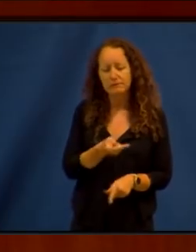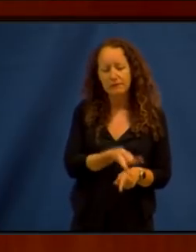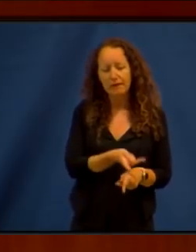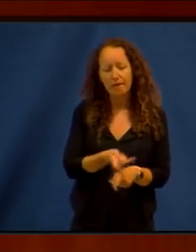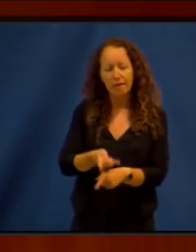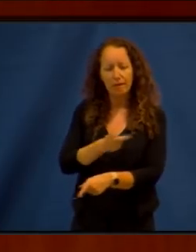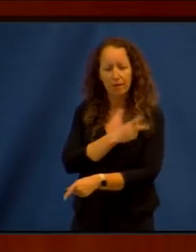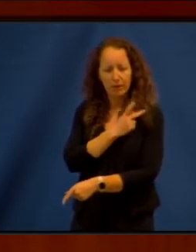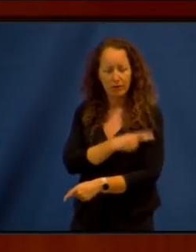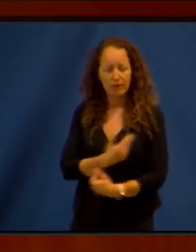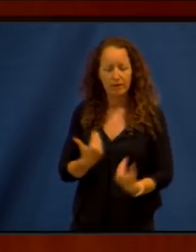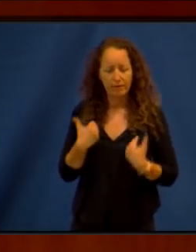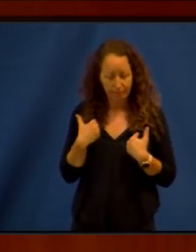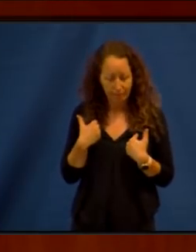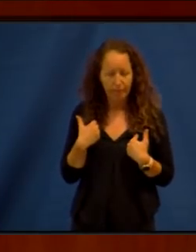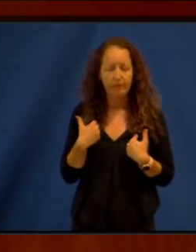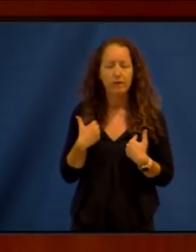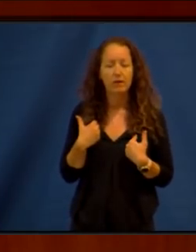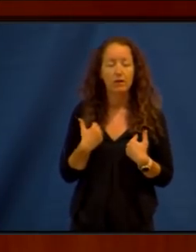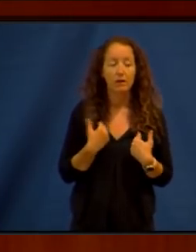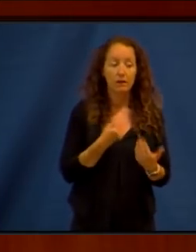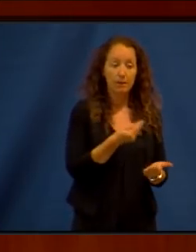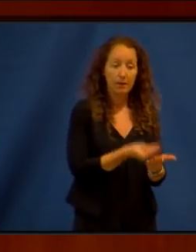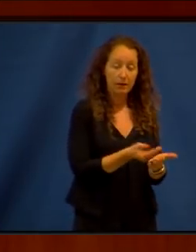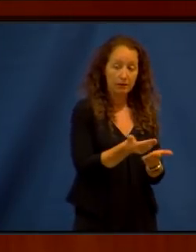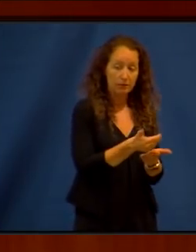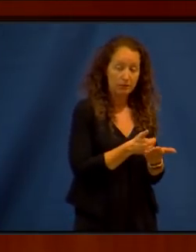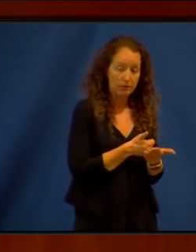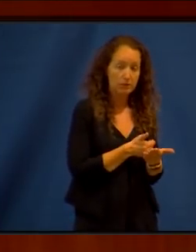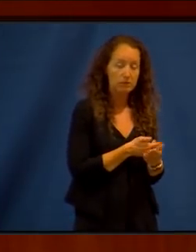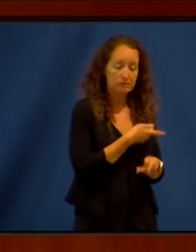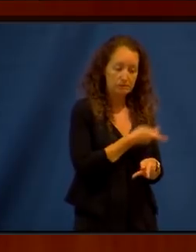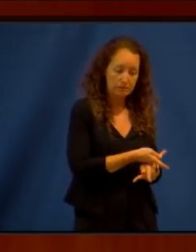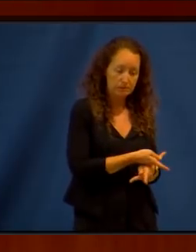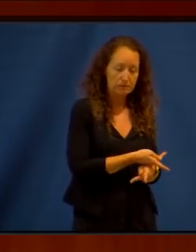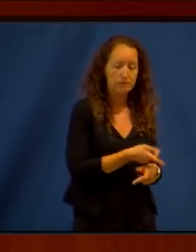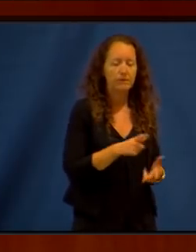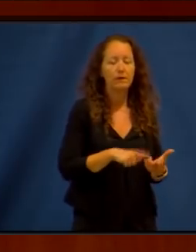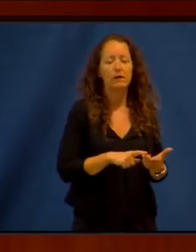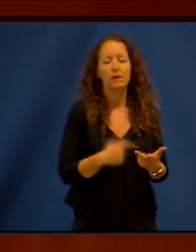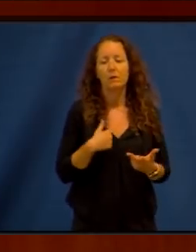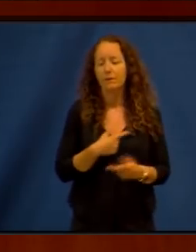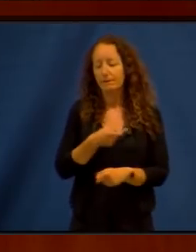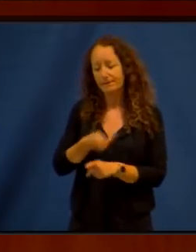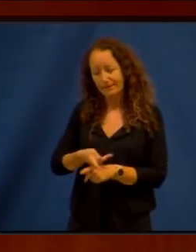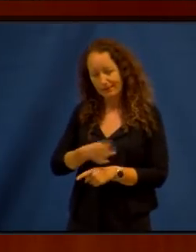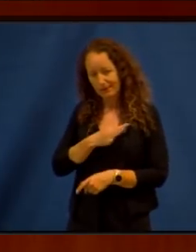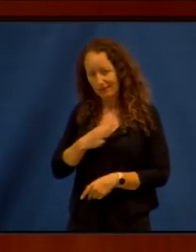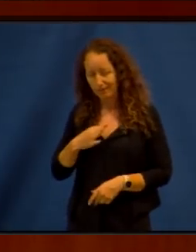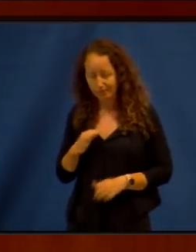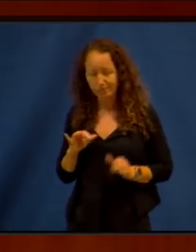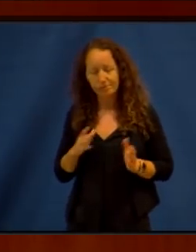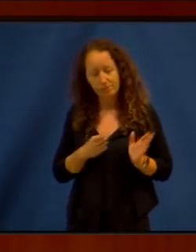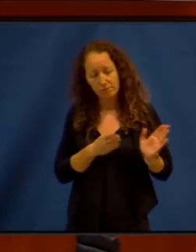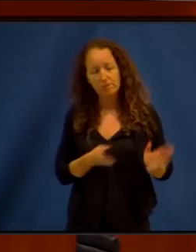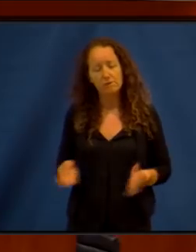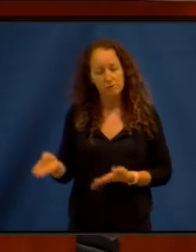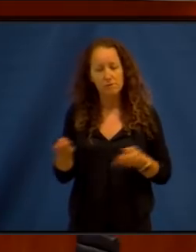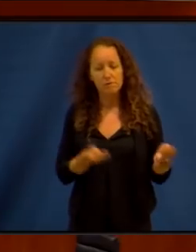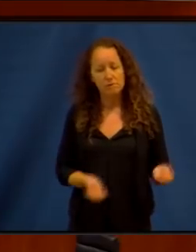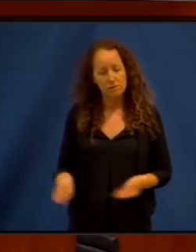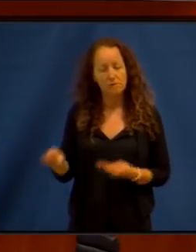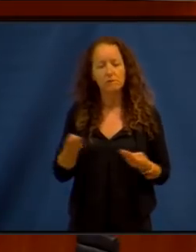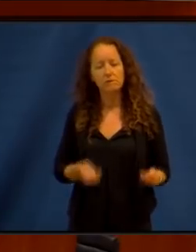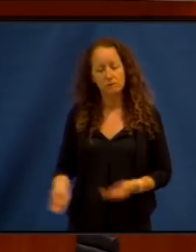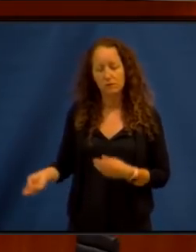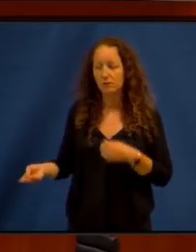take care of those revenues that are coming in, and in turn that allows us to take care of our staffs. Thank you very much. We have a texted question